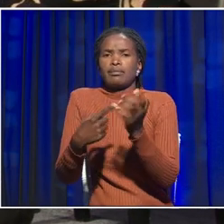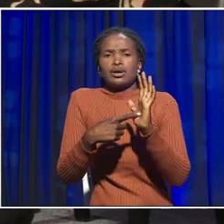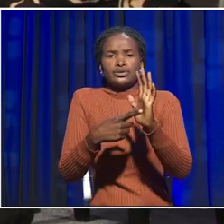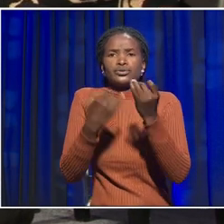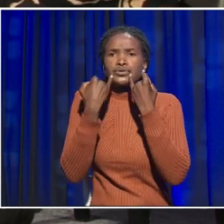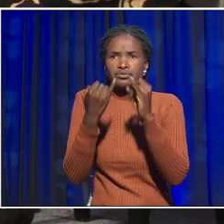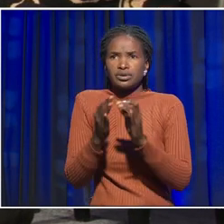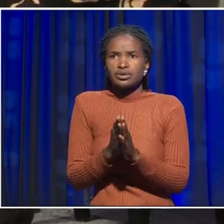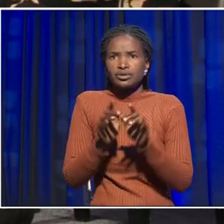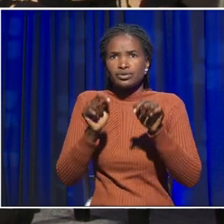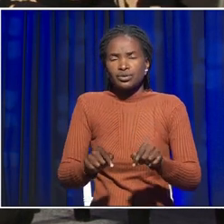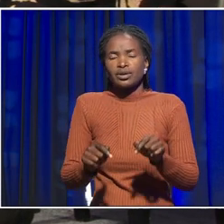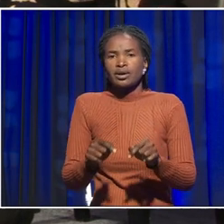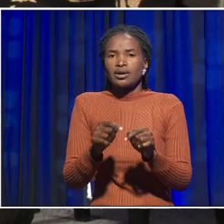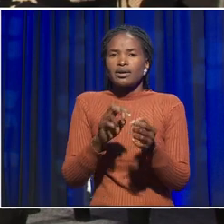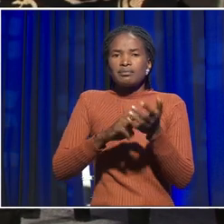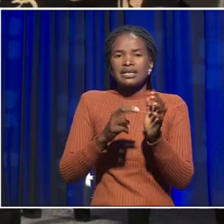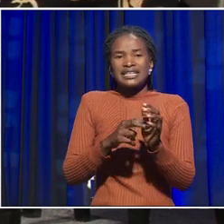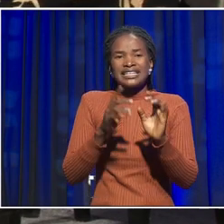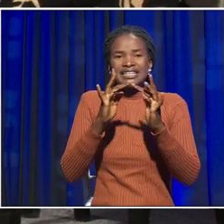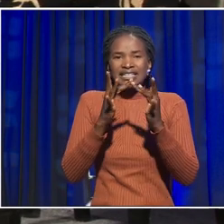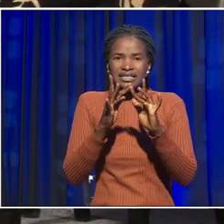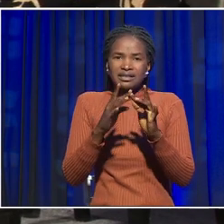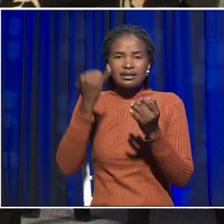a digital innovation postponed